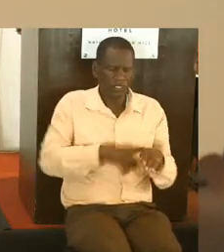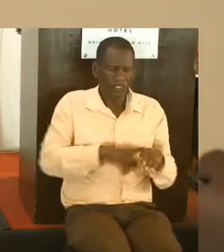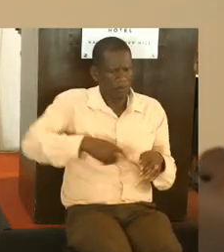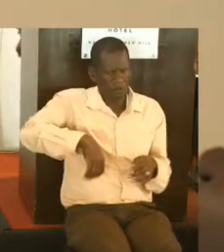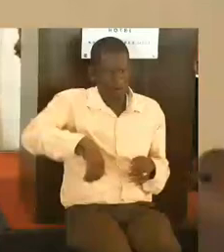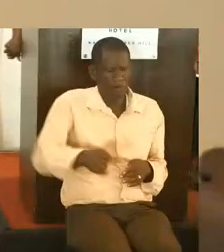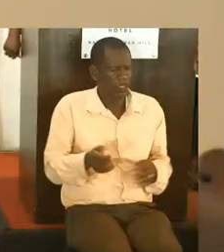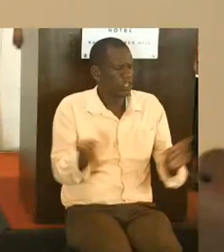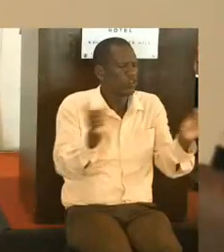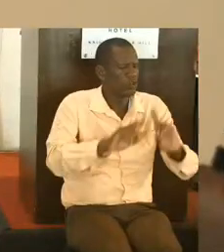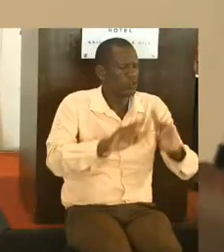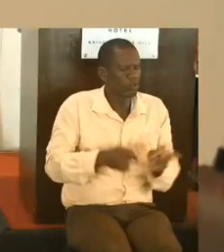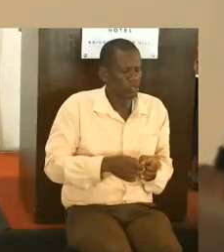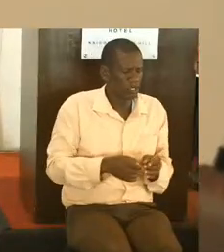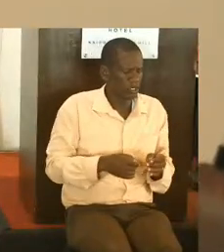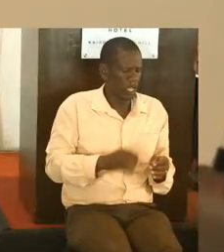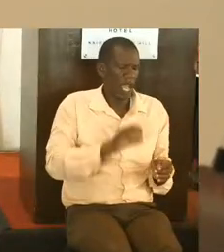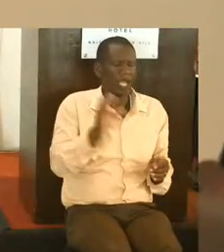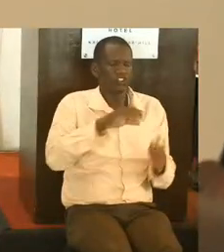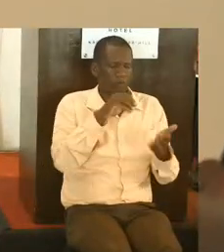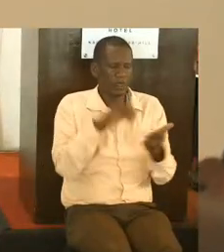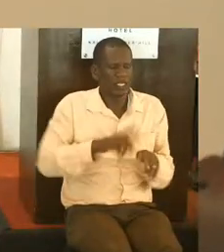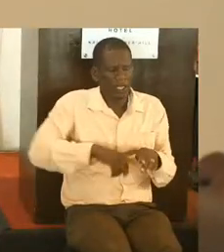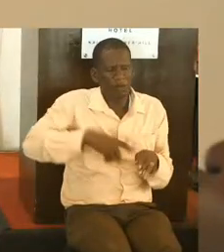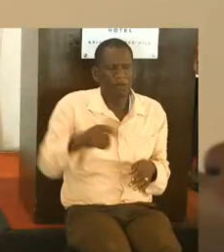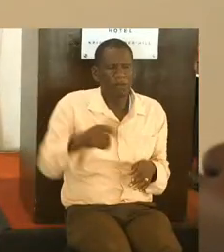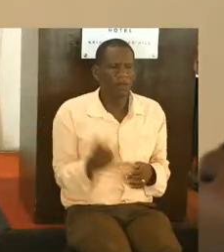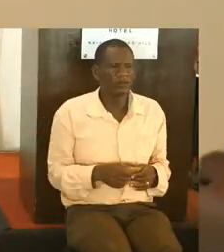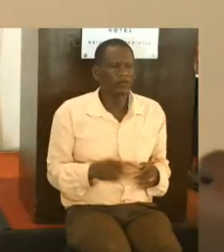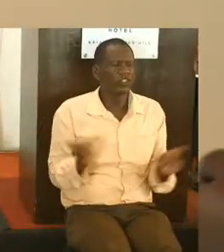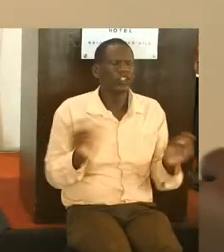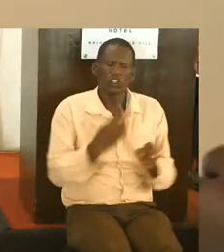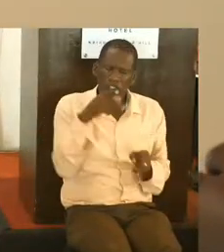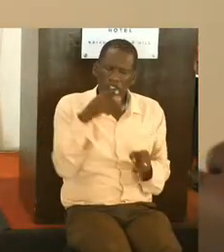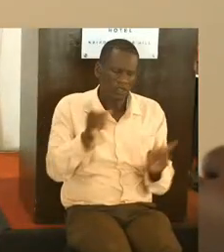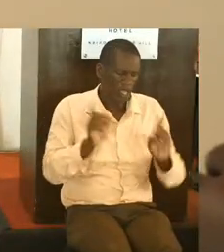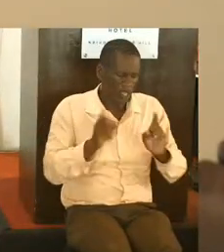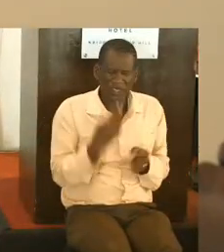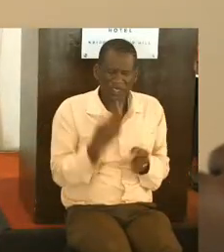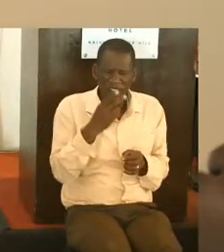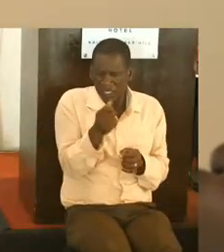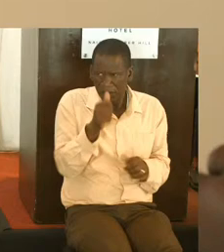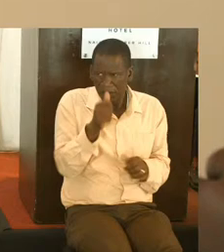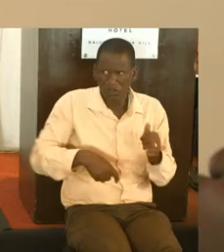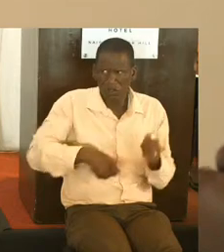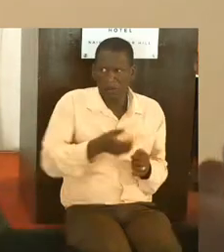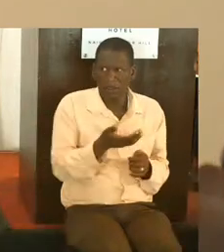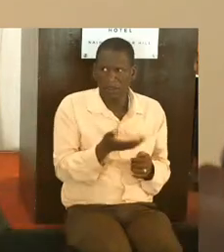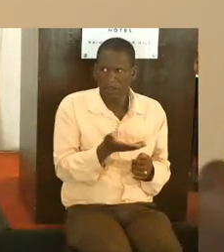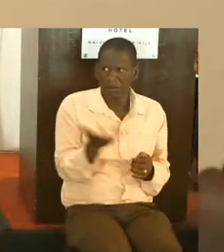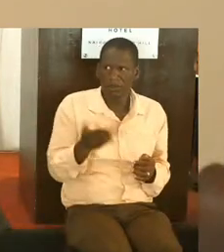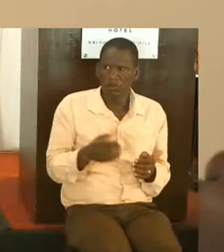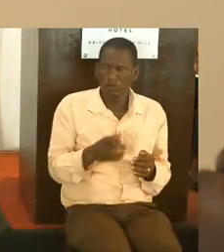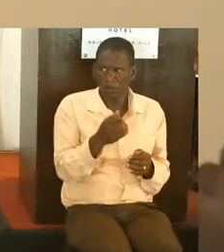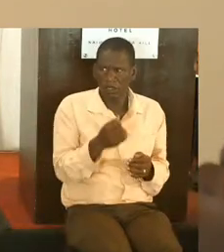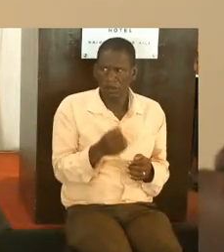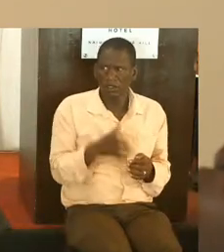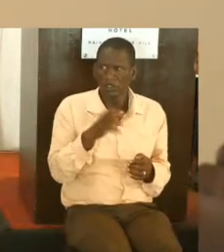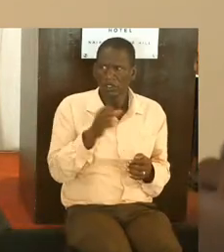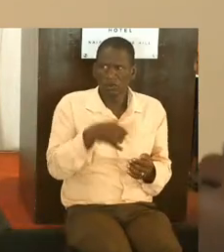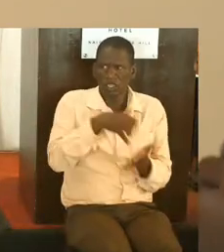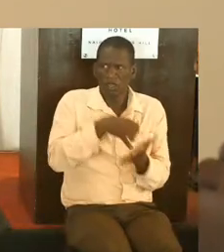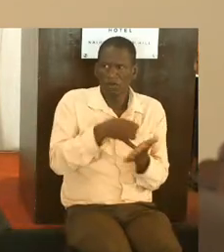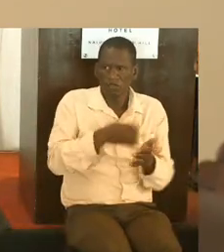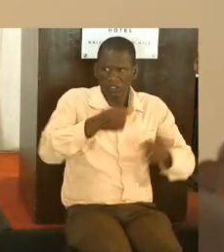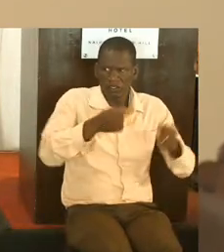pay them you're no longer a passenger they don't even see you they are seeing the money you'll pay them it's only PESA so I'll